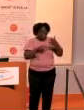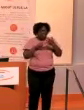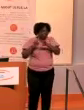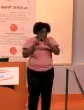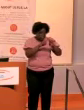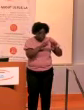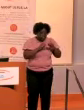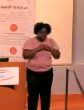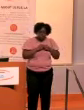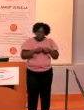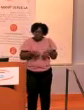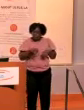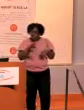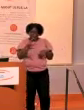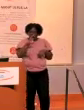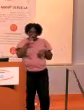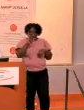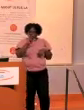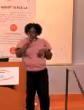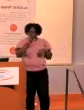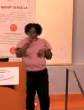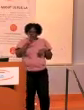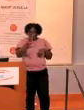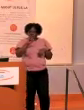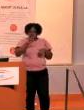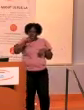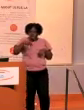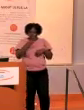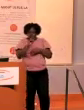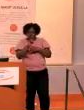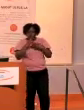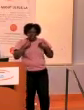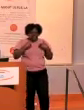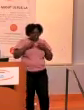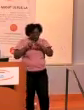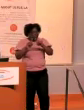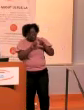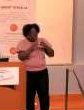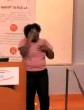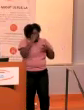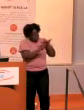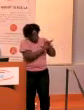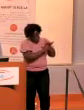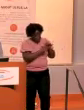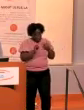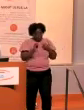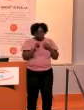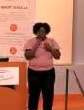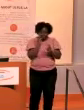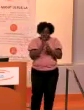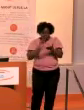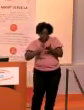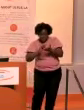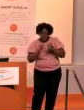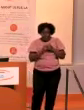Cyclosporin is also a calcineurin inhibitor, has a little bit more side effects and a little harder to use, I think. So it's